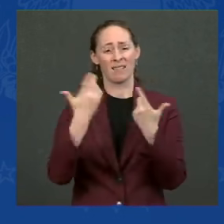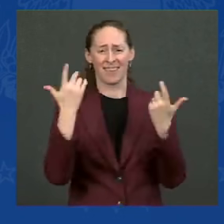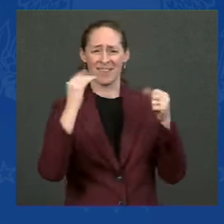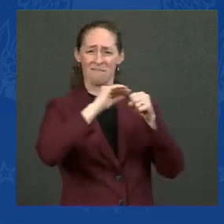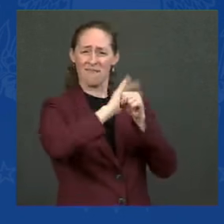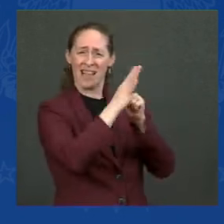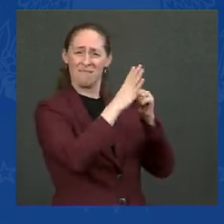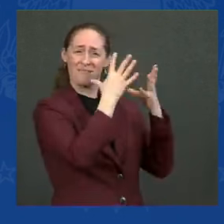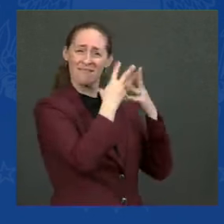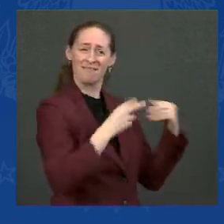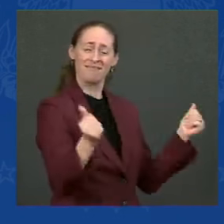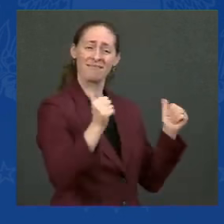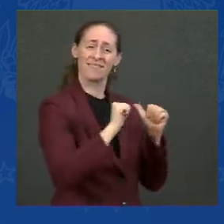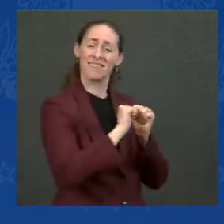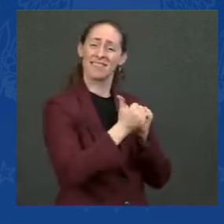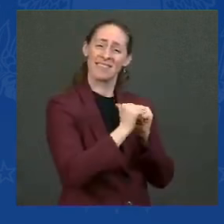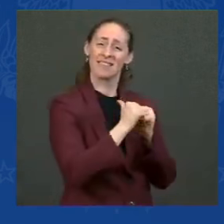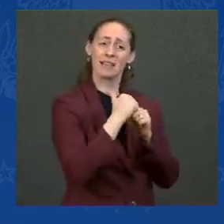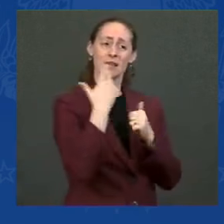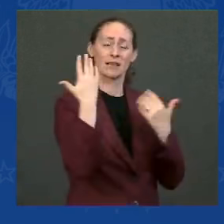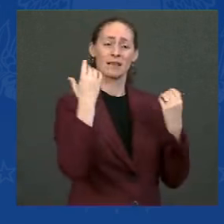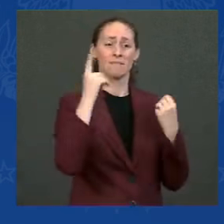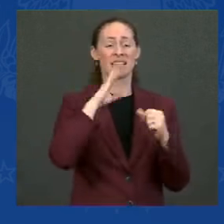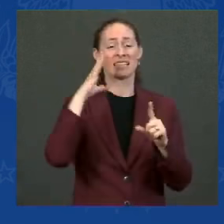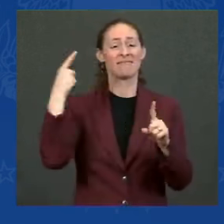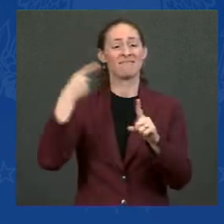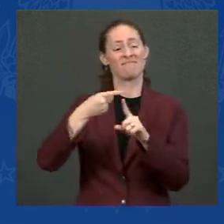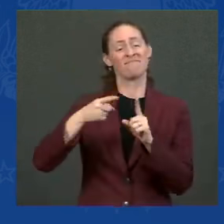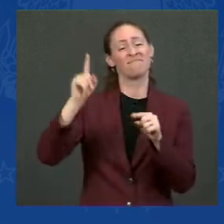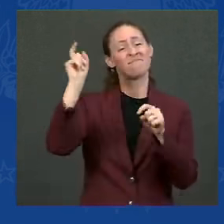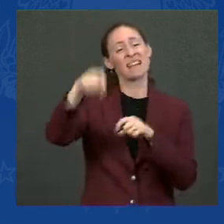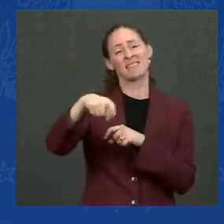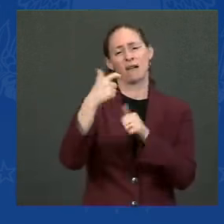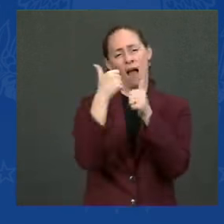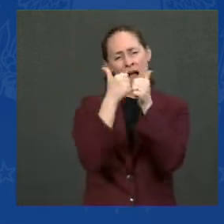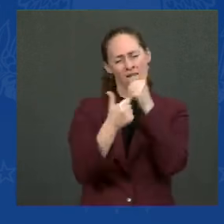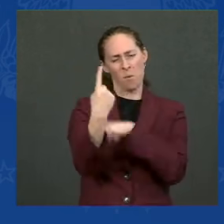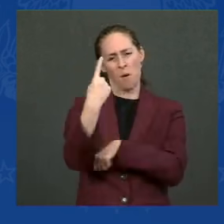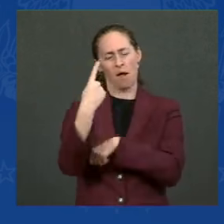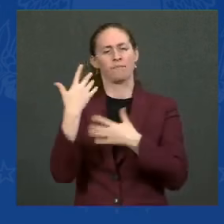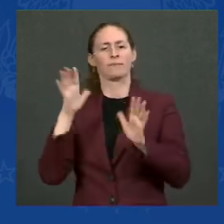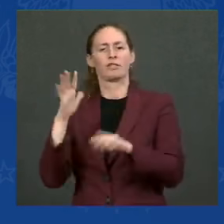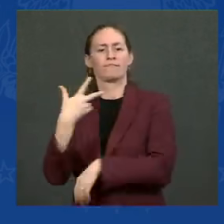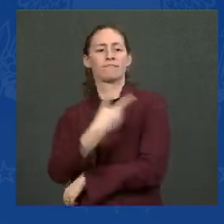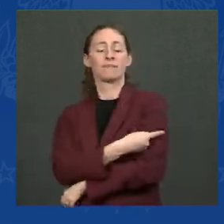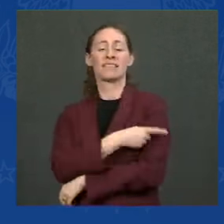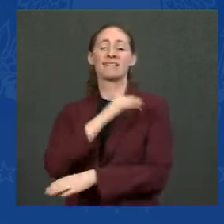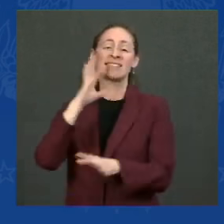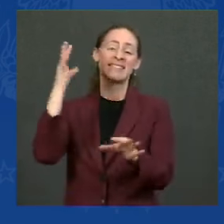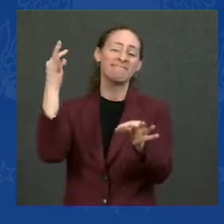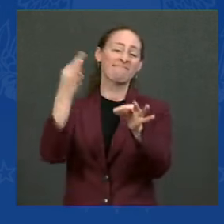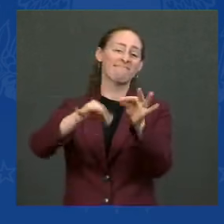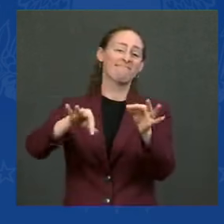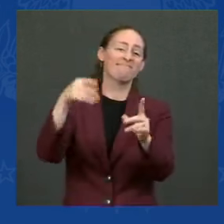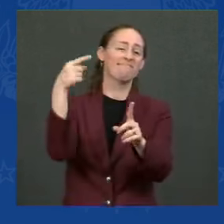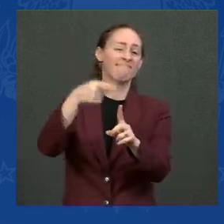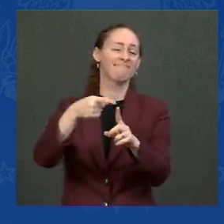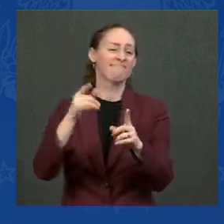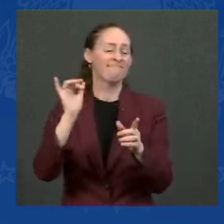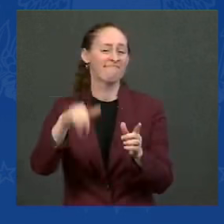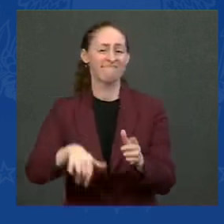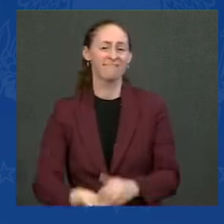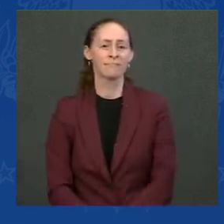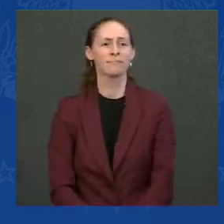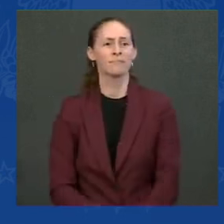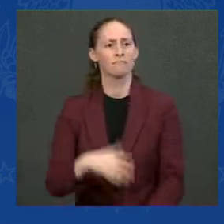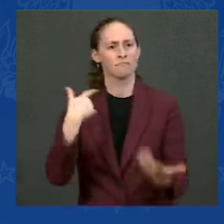vast majority of Americans vaccinated. It's as simple as that. And to spread to our children, to spread throughout